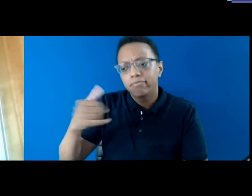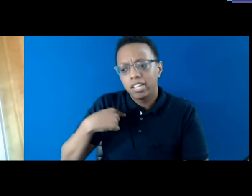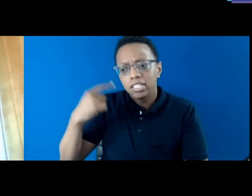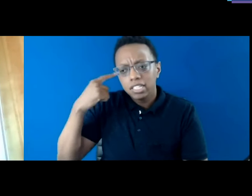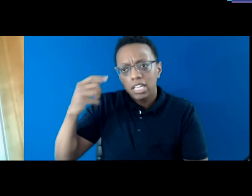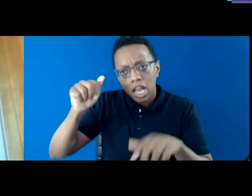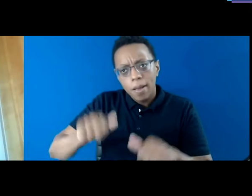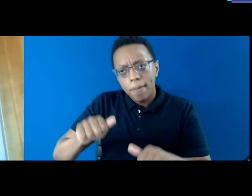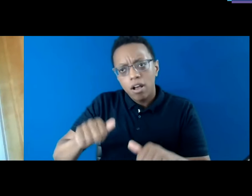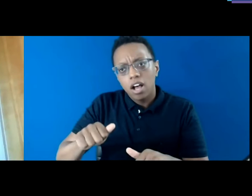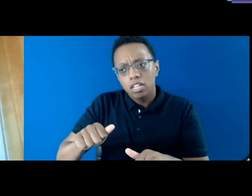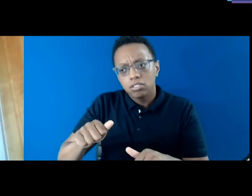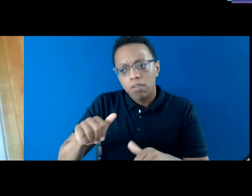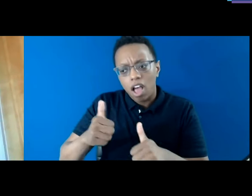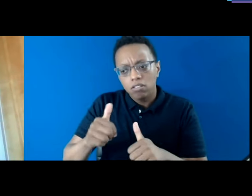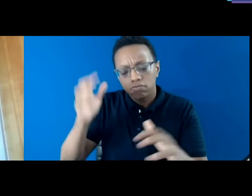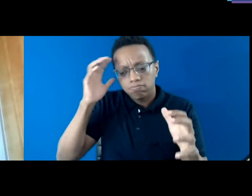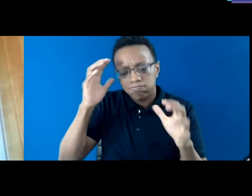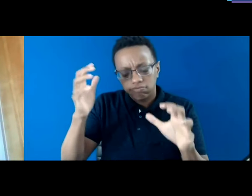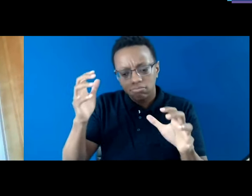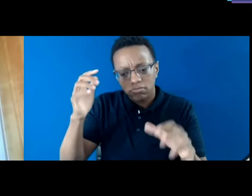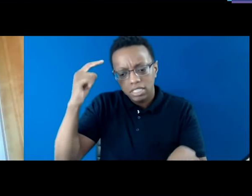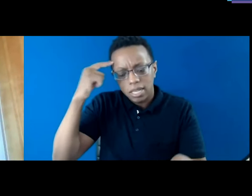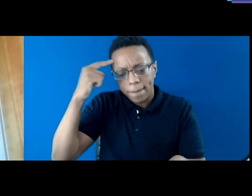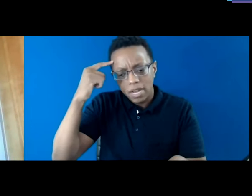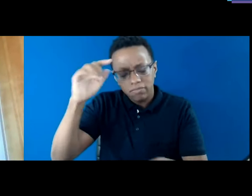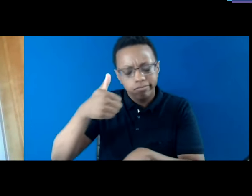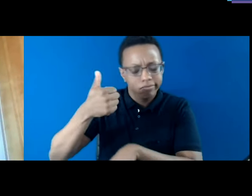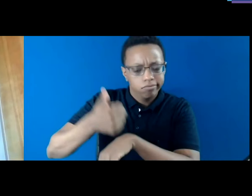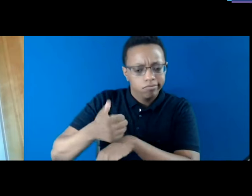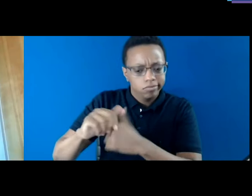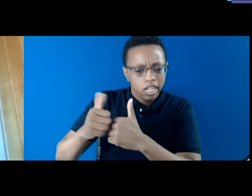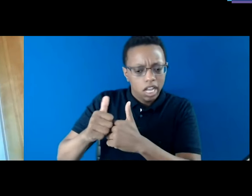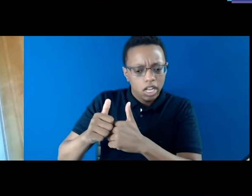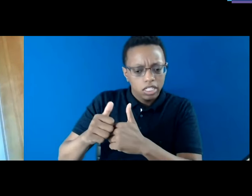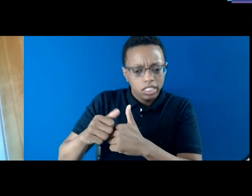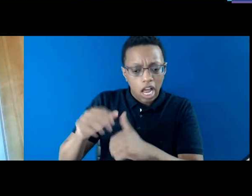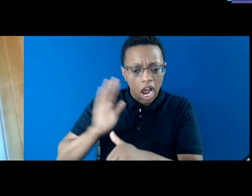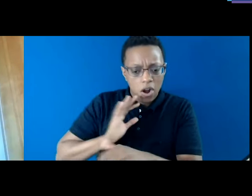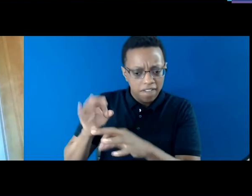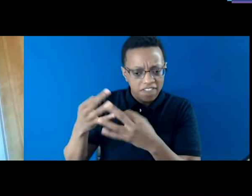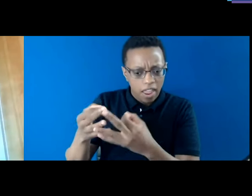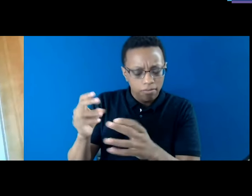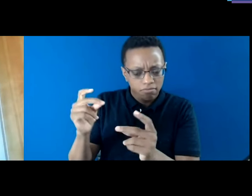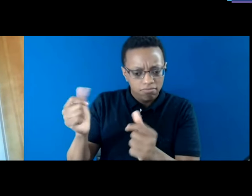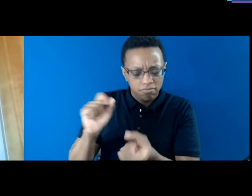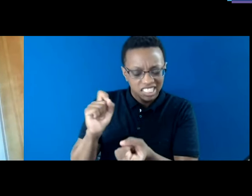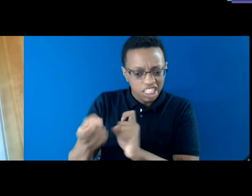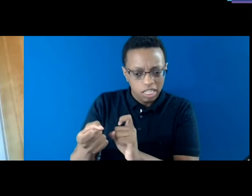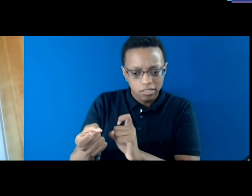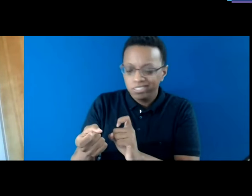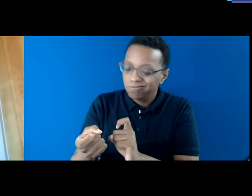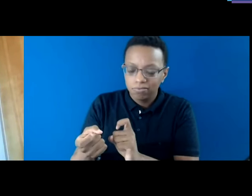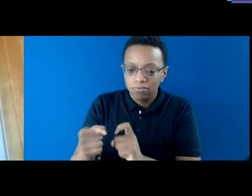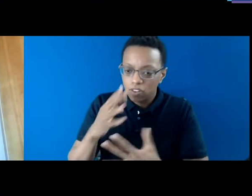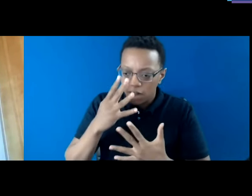to reckon with the mindset, right? Does it mean that we can immediately change our families and our societies? Unfortunately,